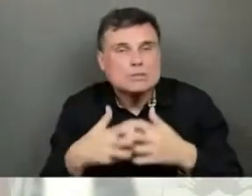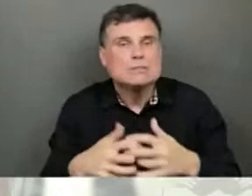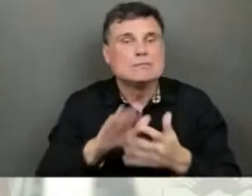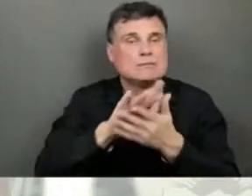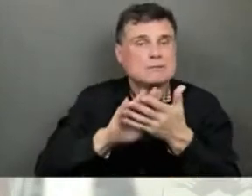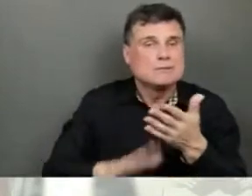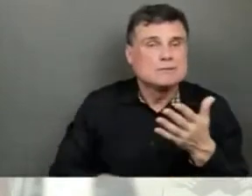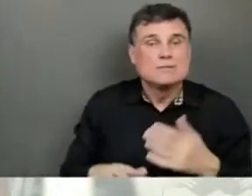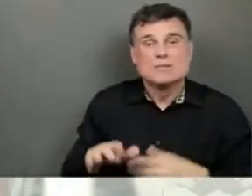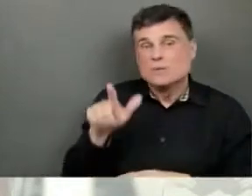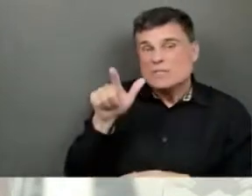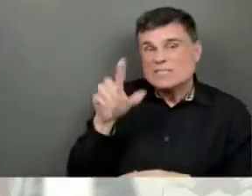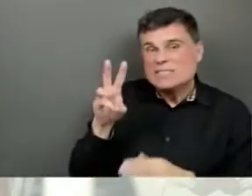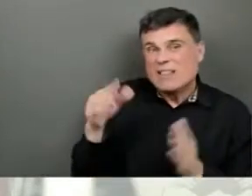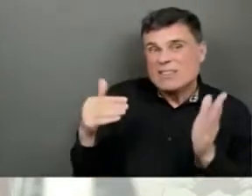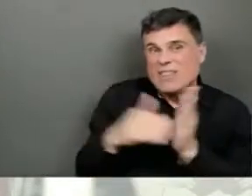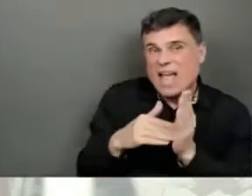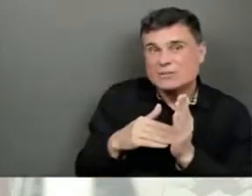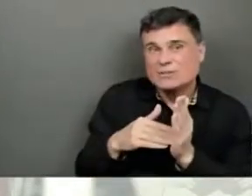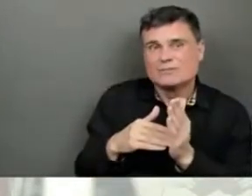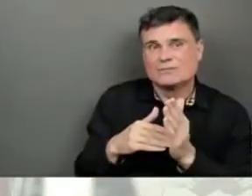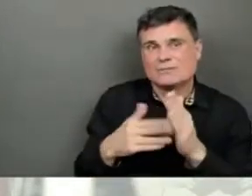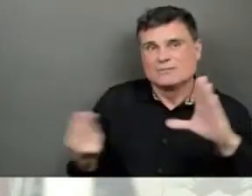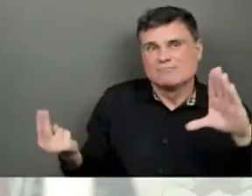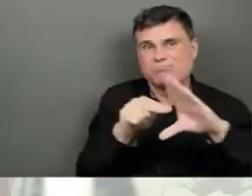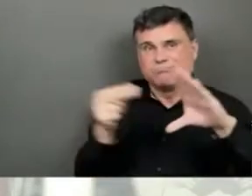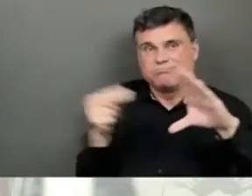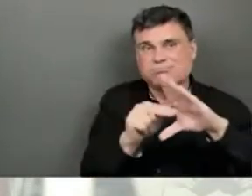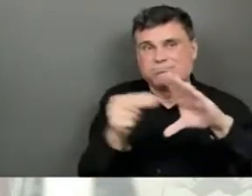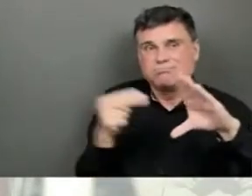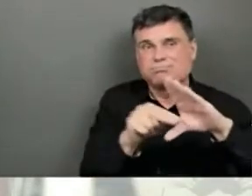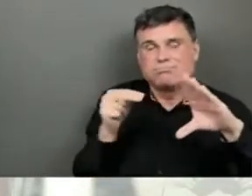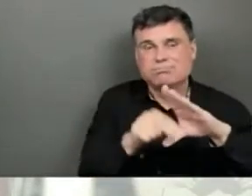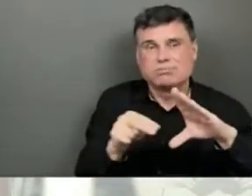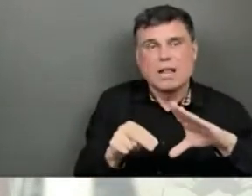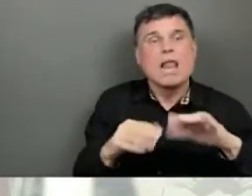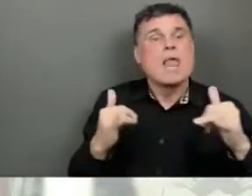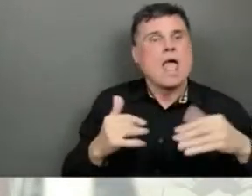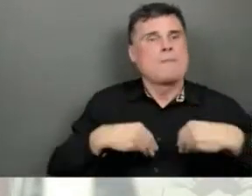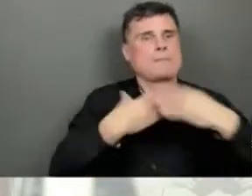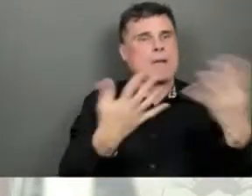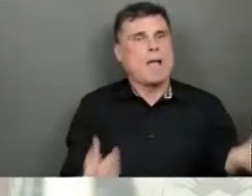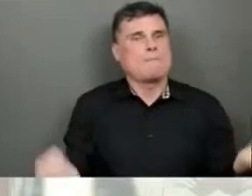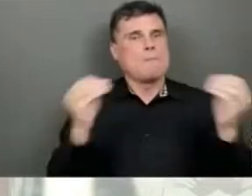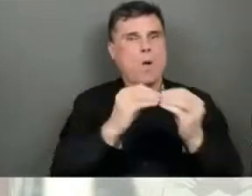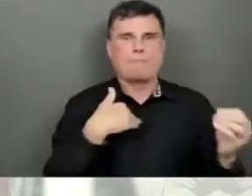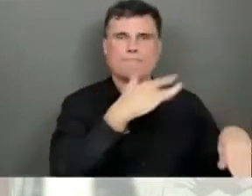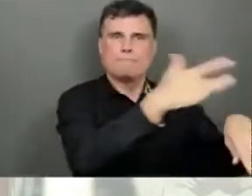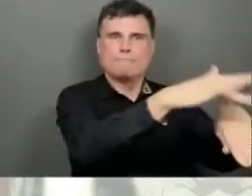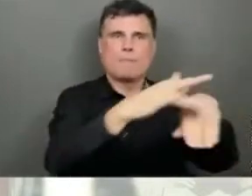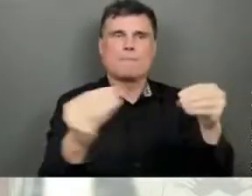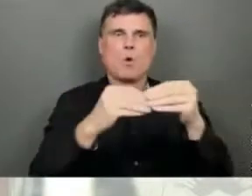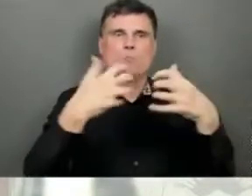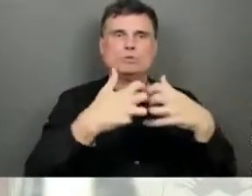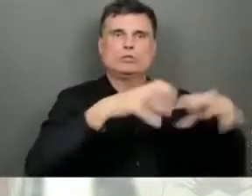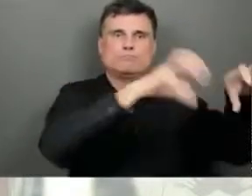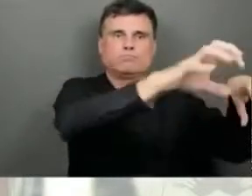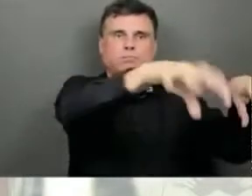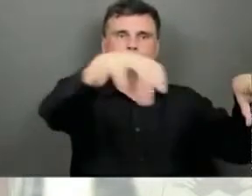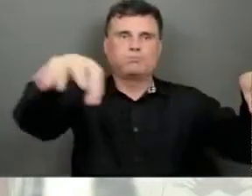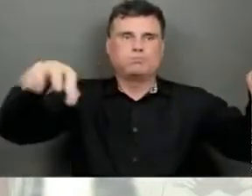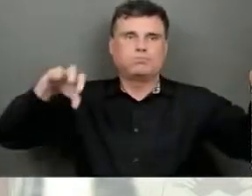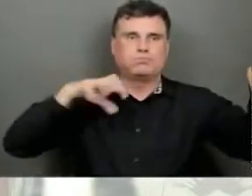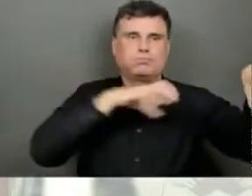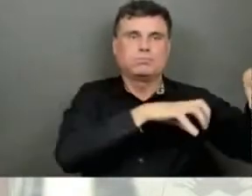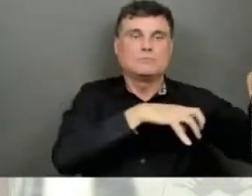126,000 more in a short period. That's how you do it. You deliver outstanding service in the public system, because that's what it's all about.